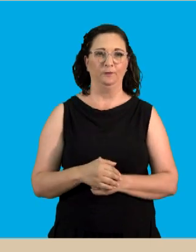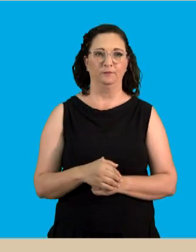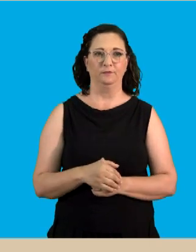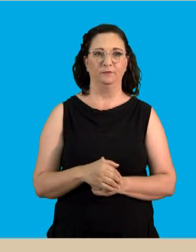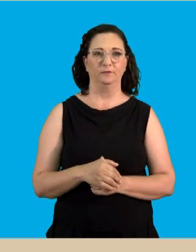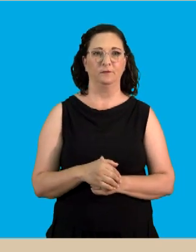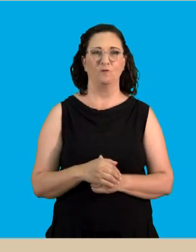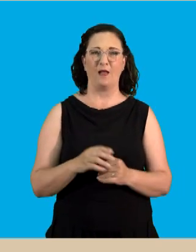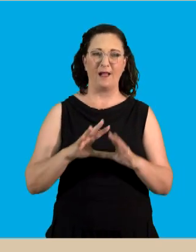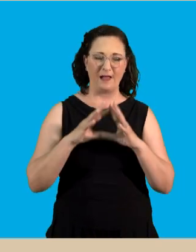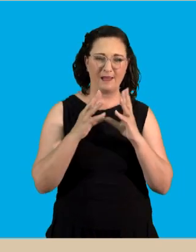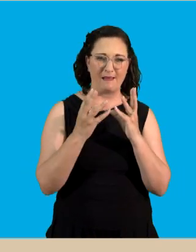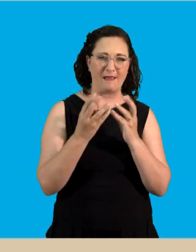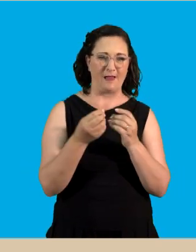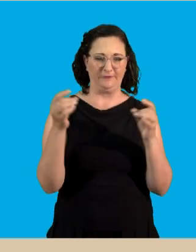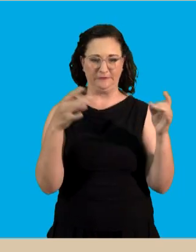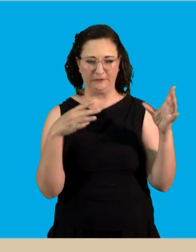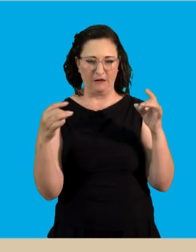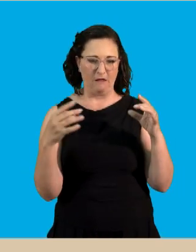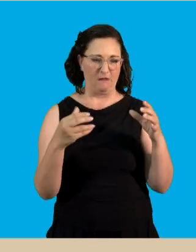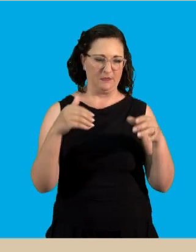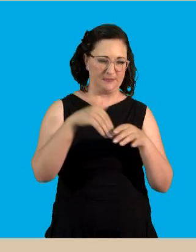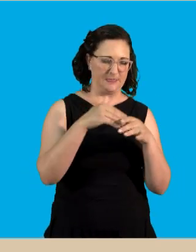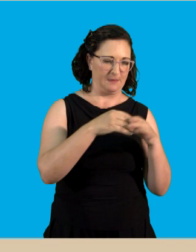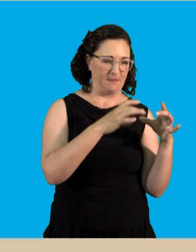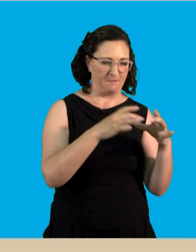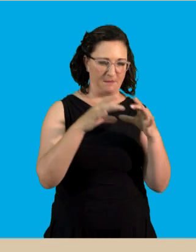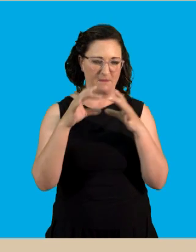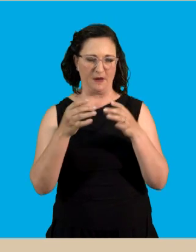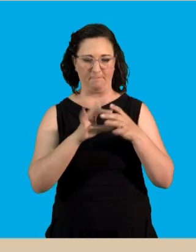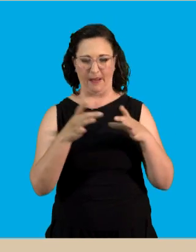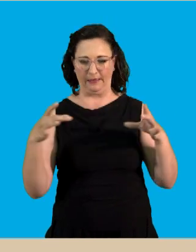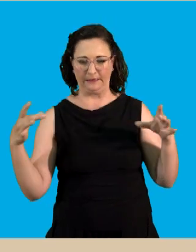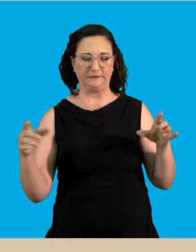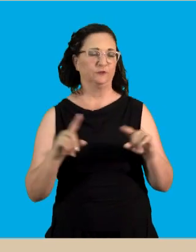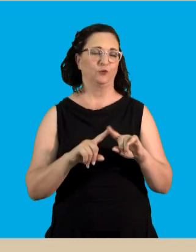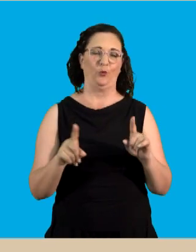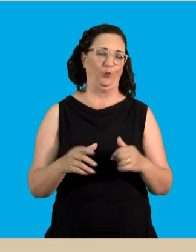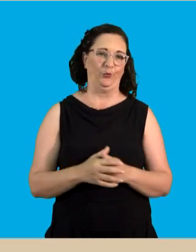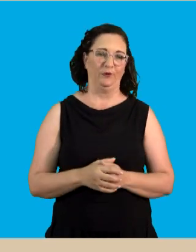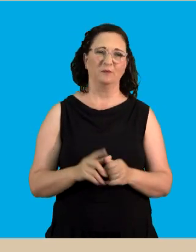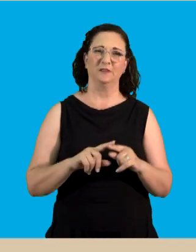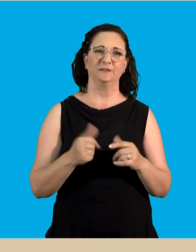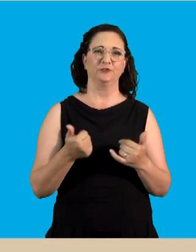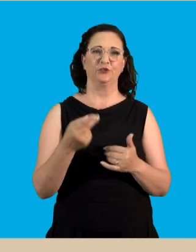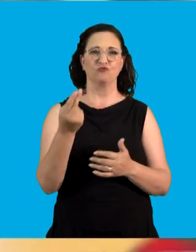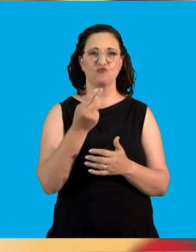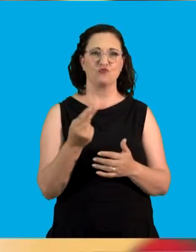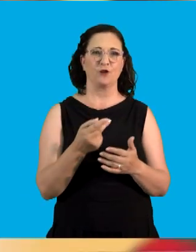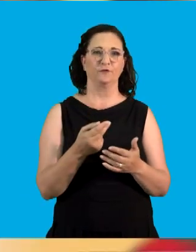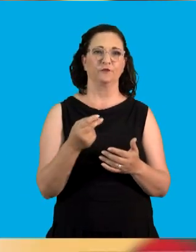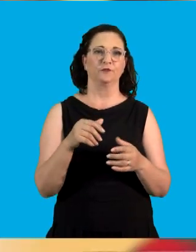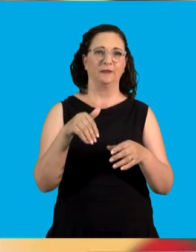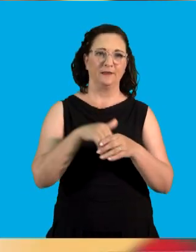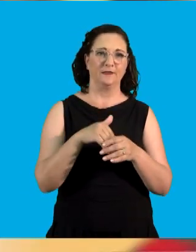look like. Okay, we're not going to put all the other stars and the solar system and the planets, but we are just showing you a rough